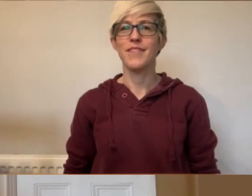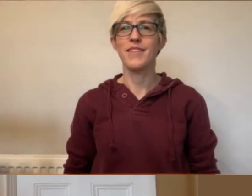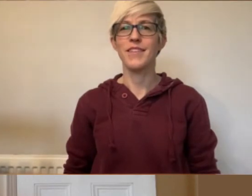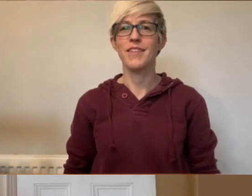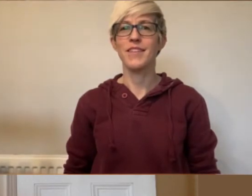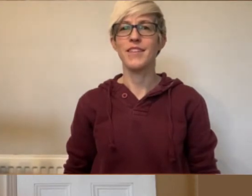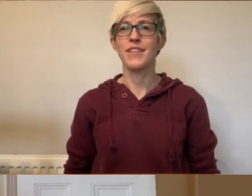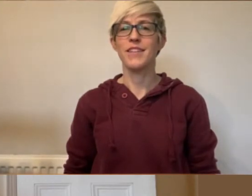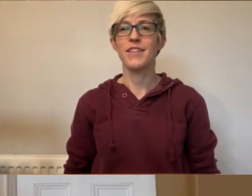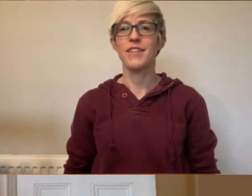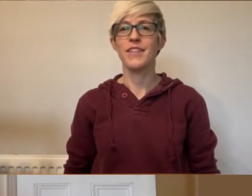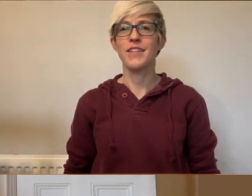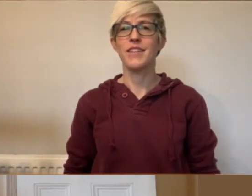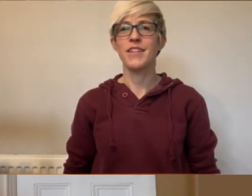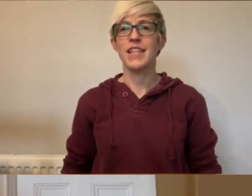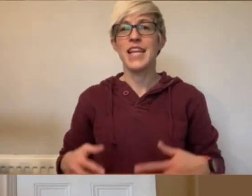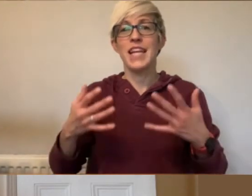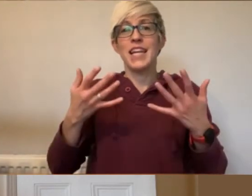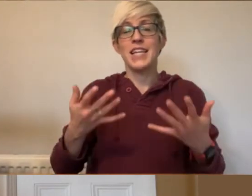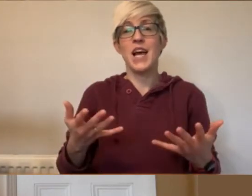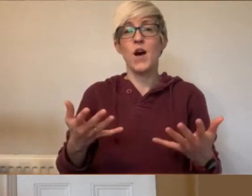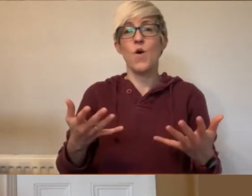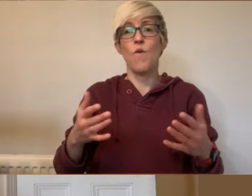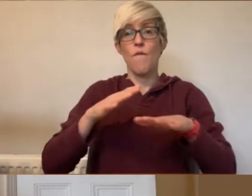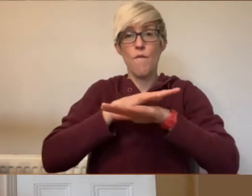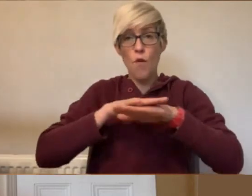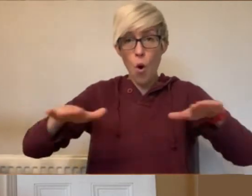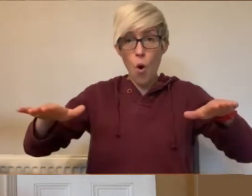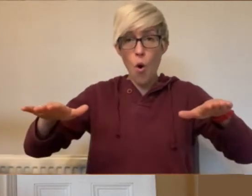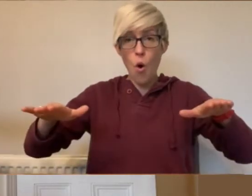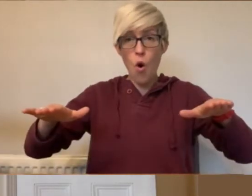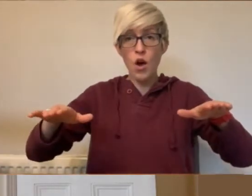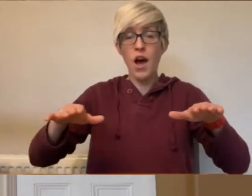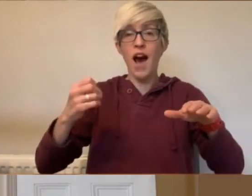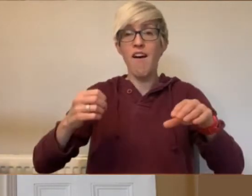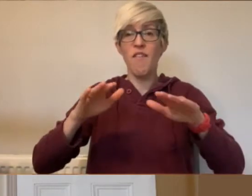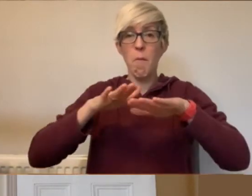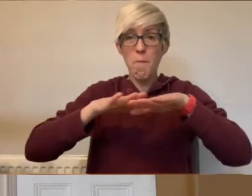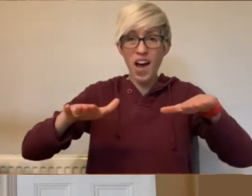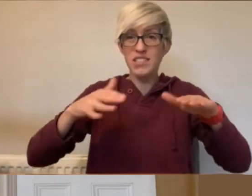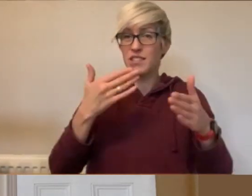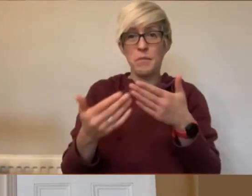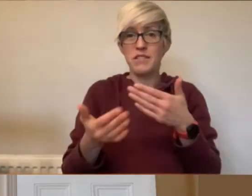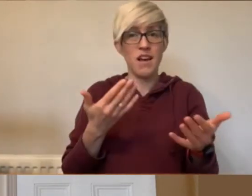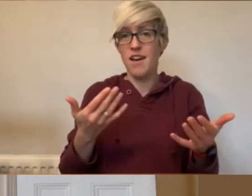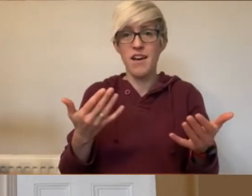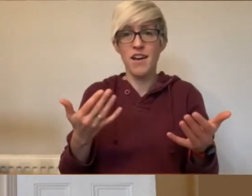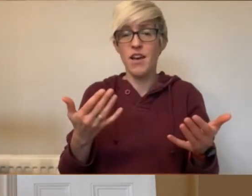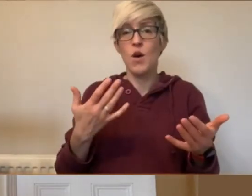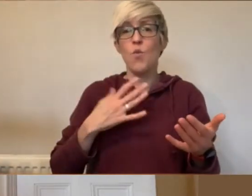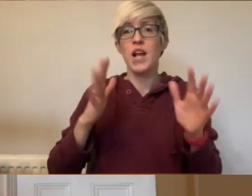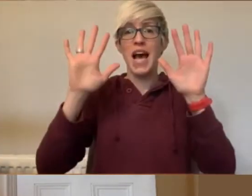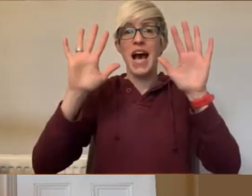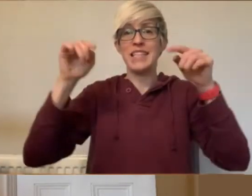And then we're all going to come down onto the floor. So it doesn't matter if you have a yoga mat or not. It really doesn't matter. We're